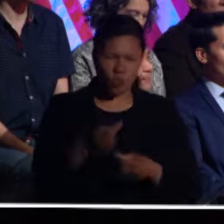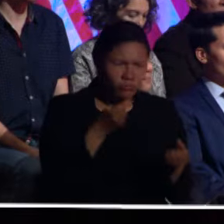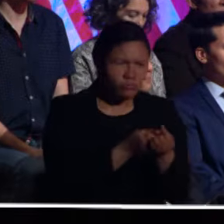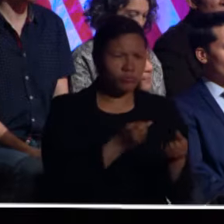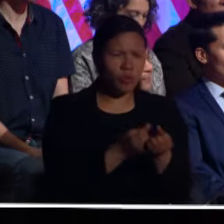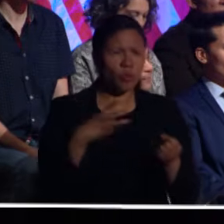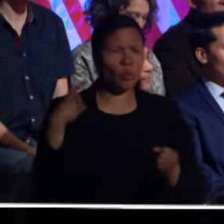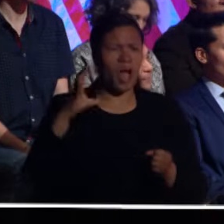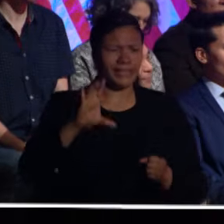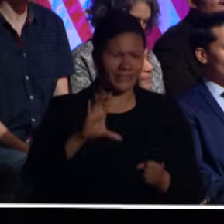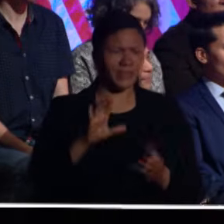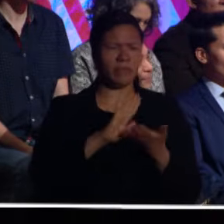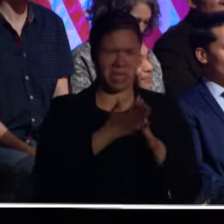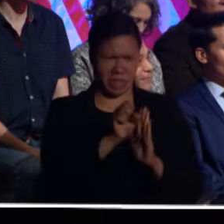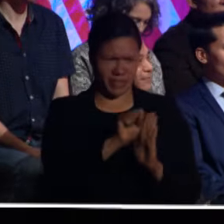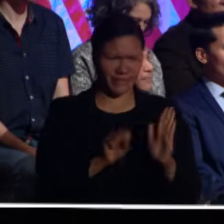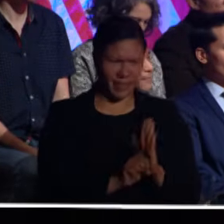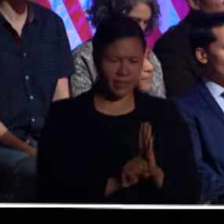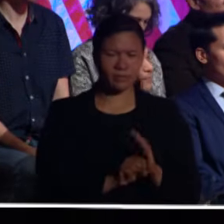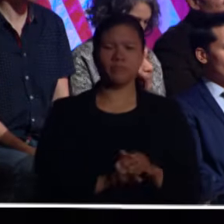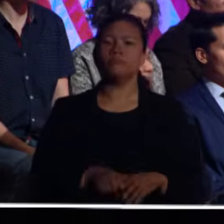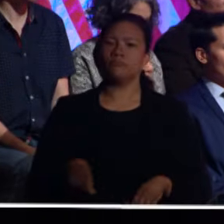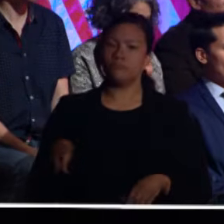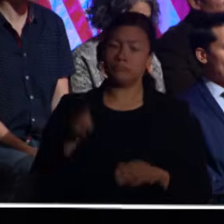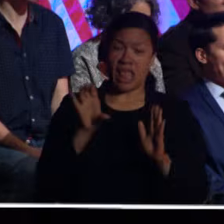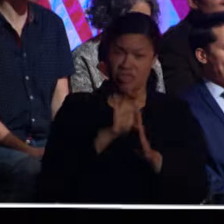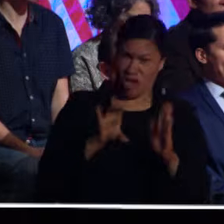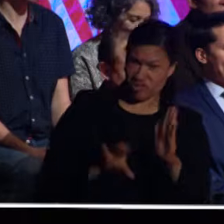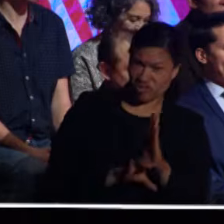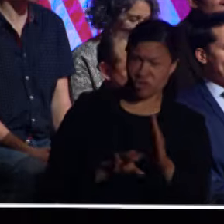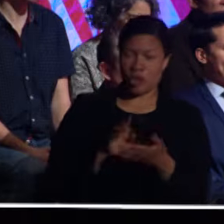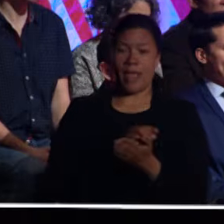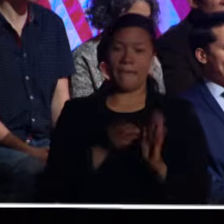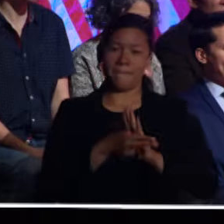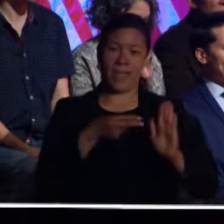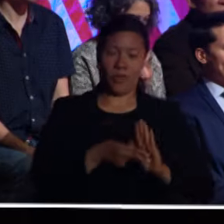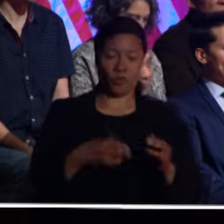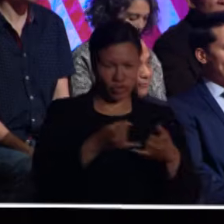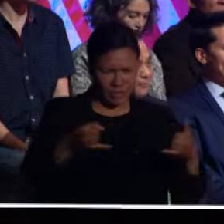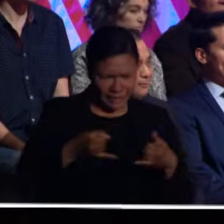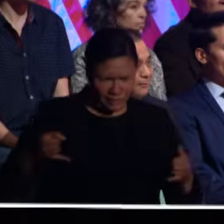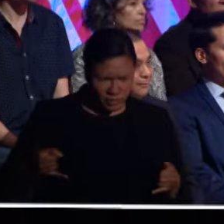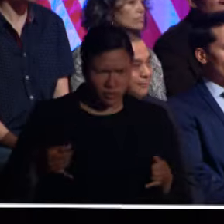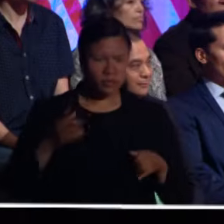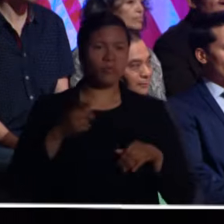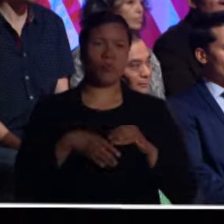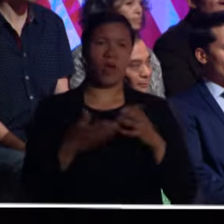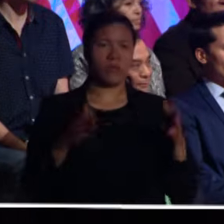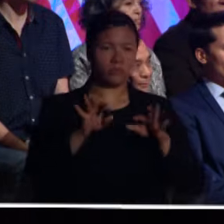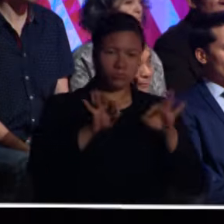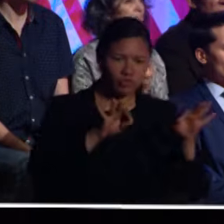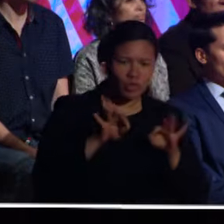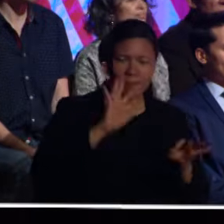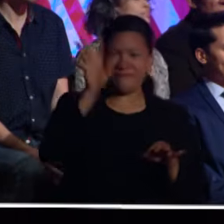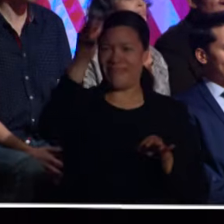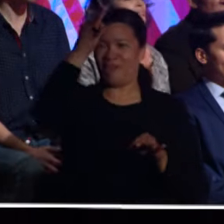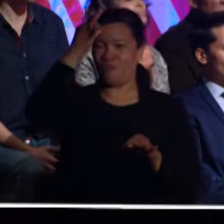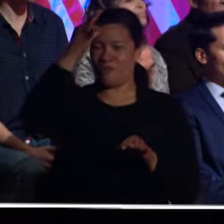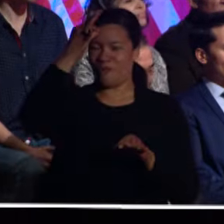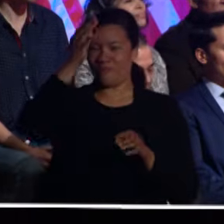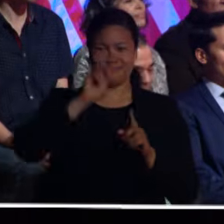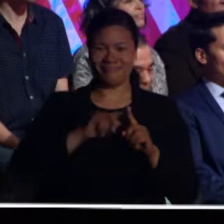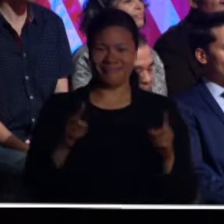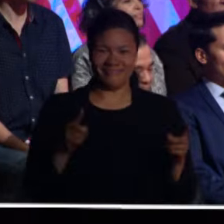new constitution, and boundaries that define a federal enclave. But things at the top of the ticket